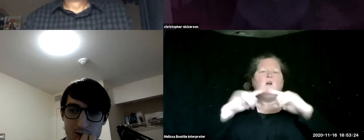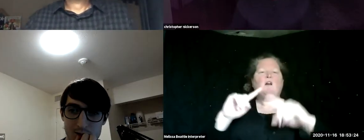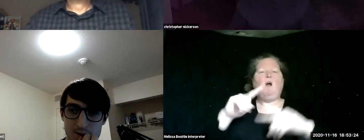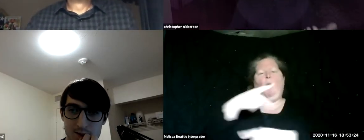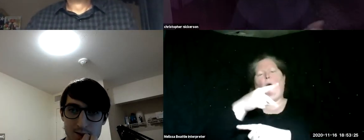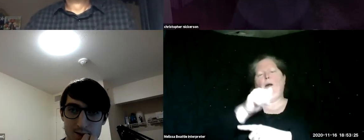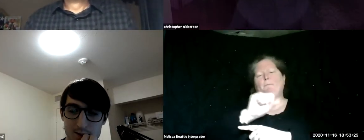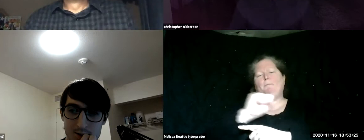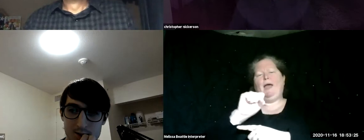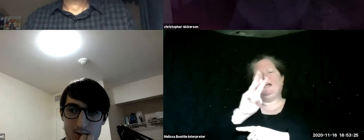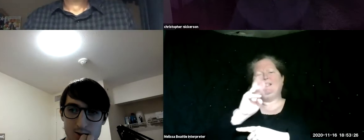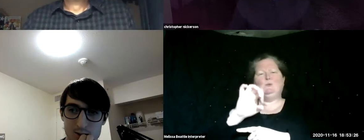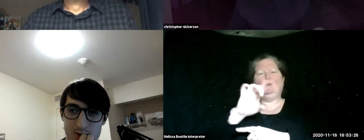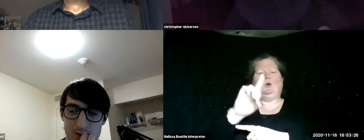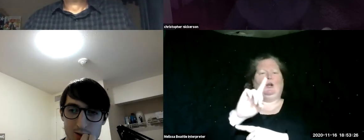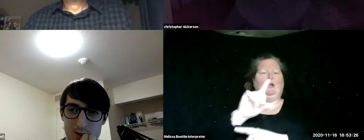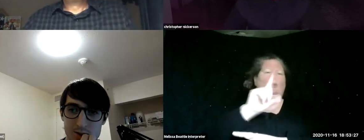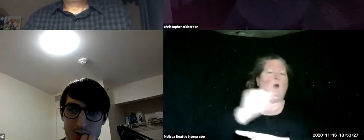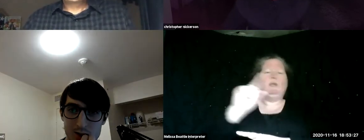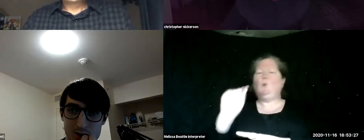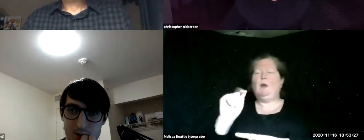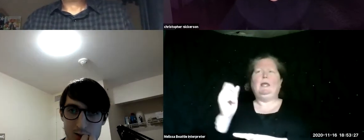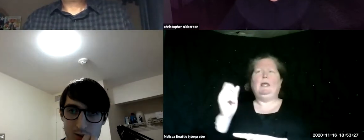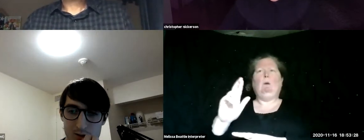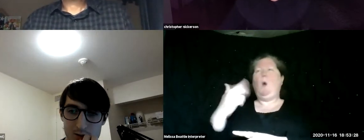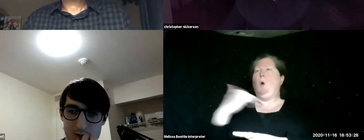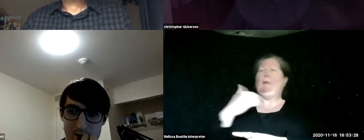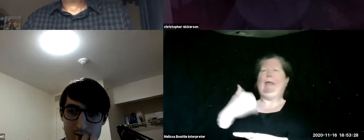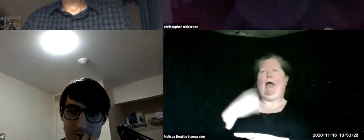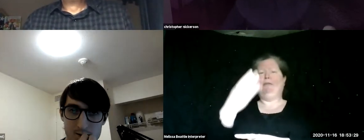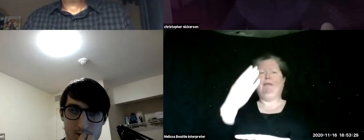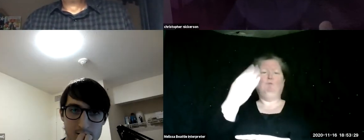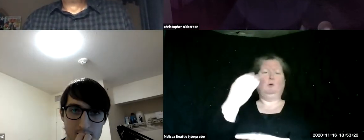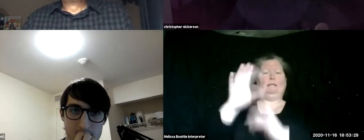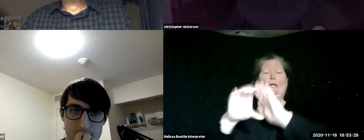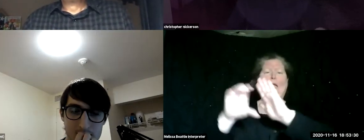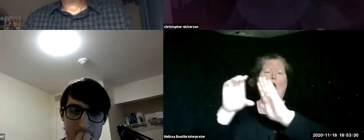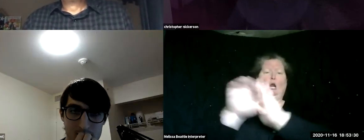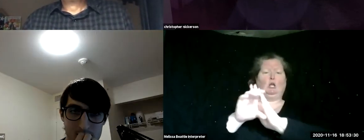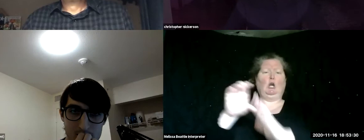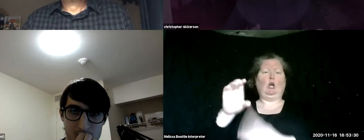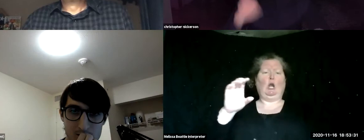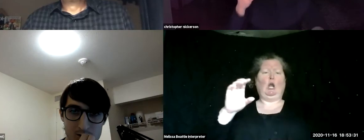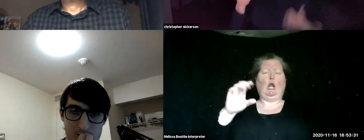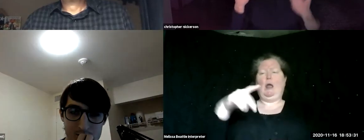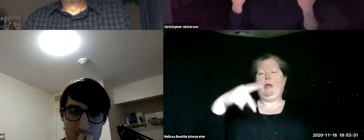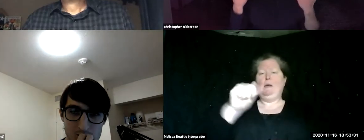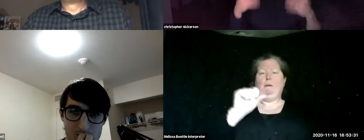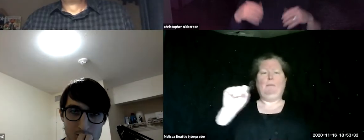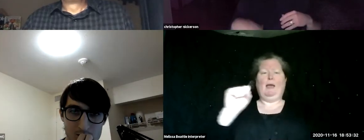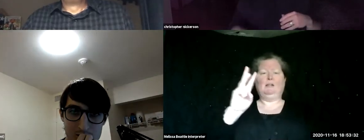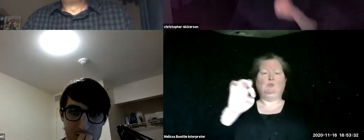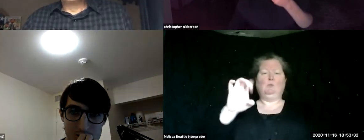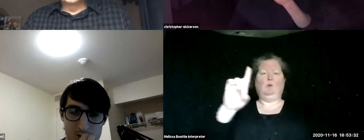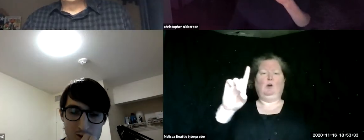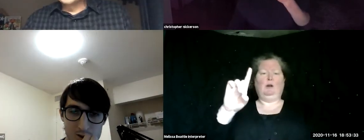2020. Or, you know, somebody goes, oh, we have a 14 character password. And I go, all right. And I think to myself, and I just start like